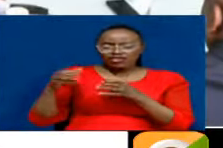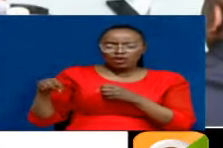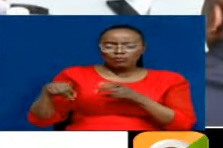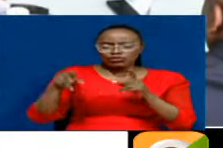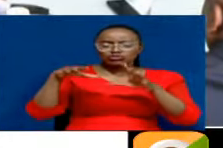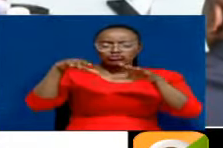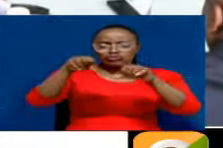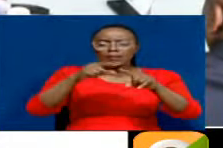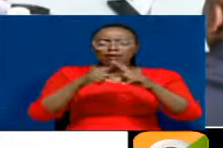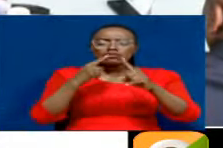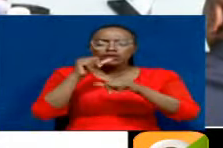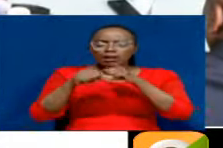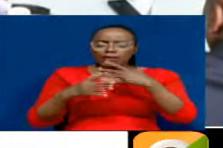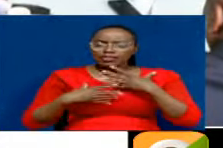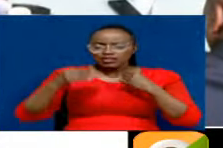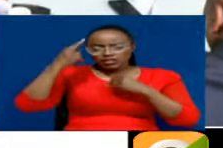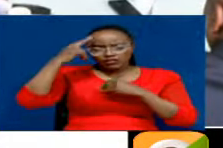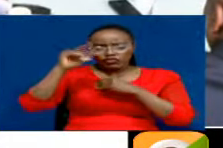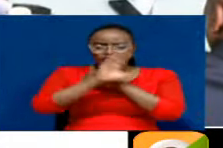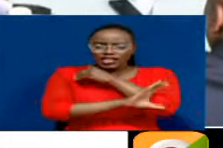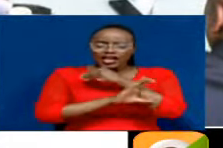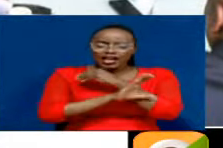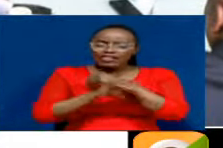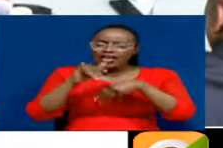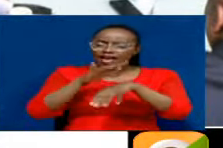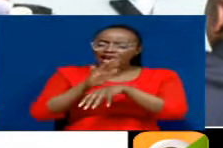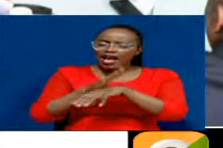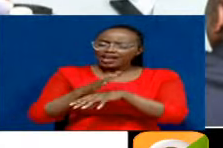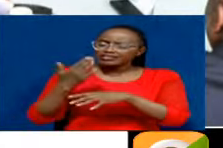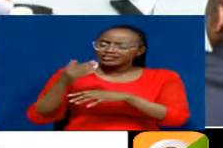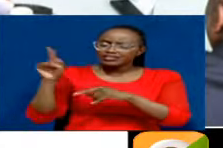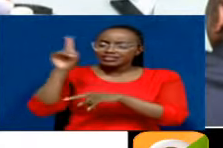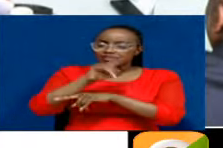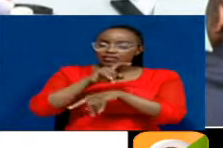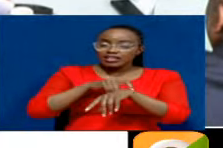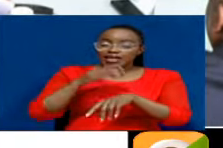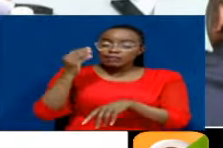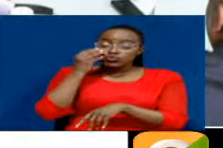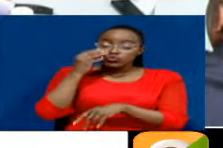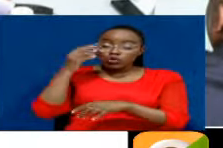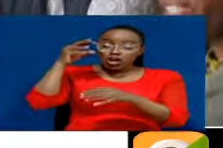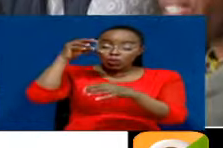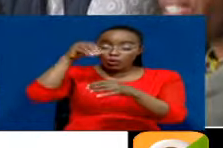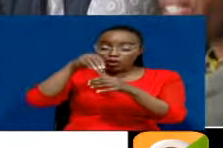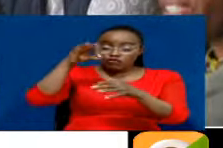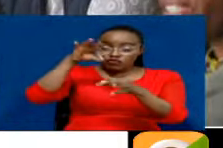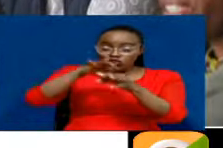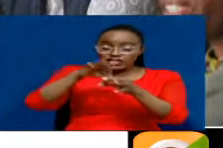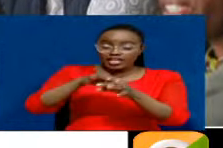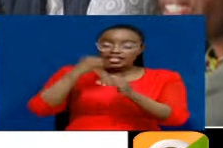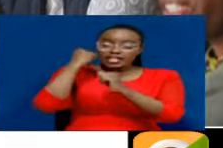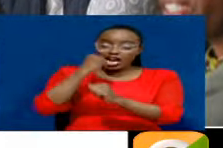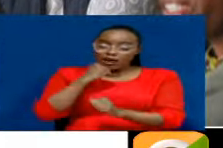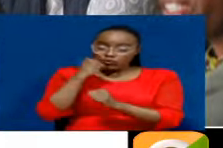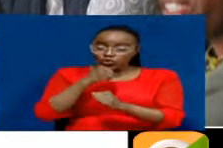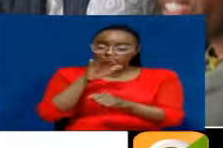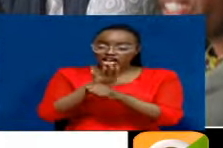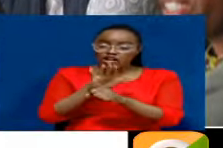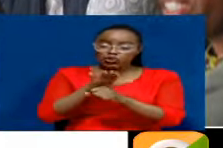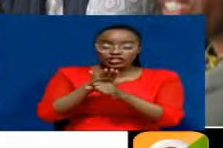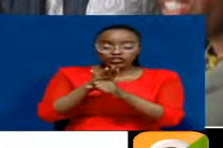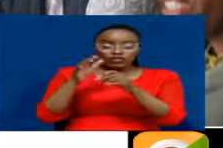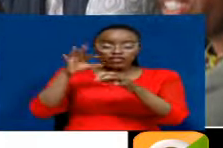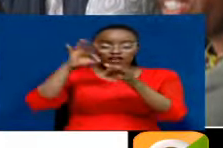about the interests of the country, those early days. When Tom Mboya was being elected in Kamukunji, majority of the voters were